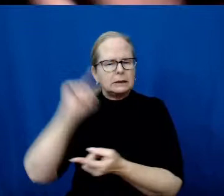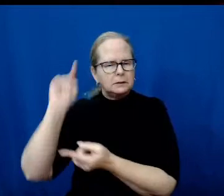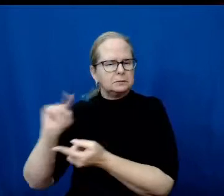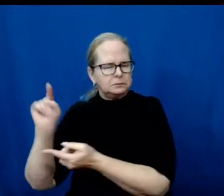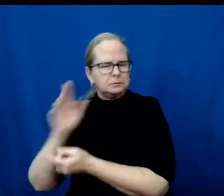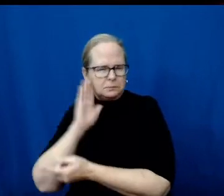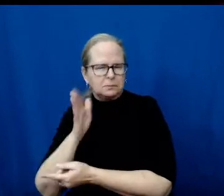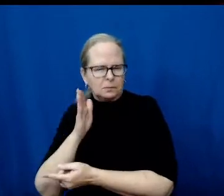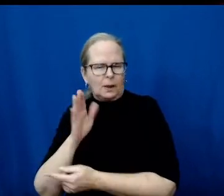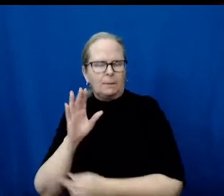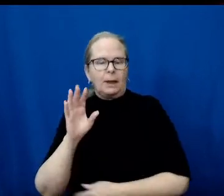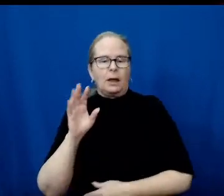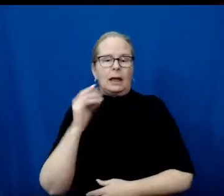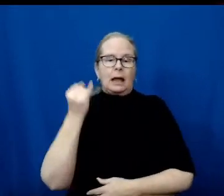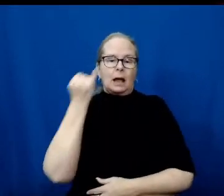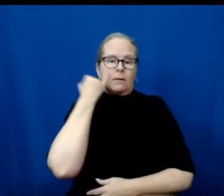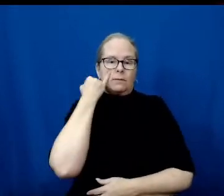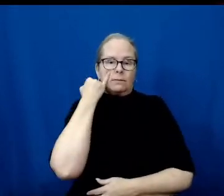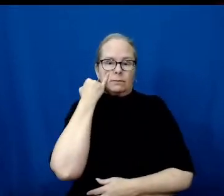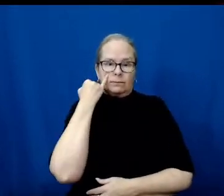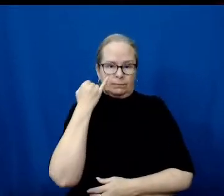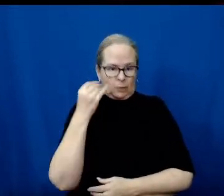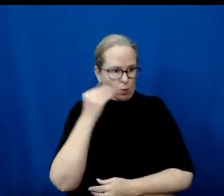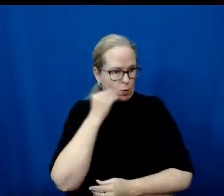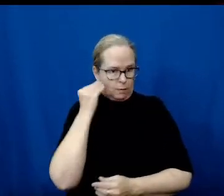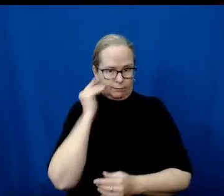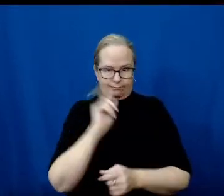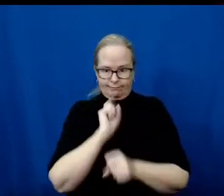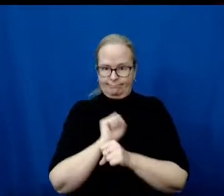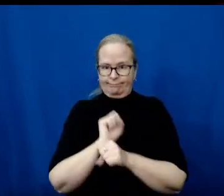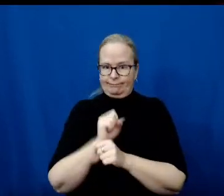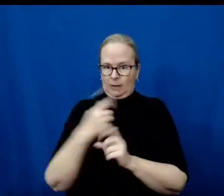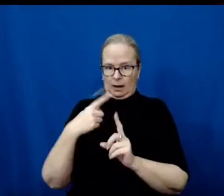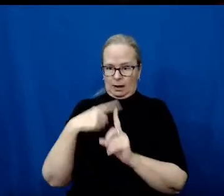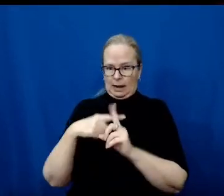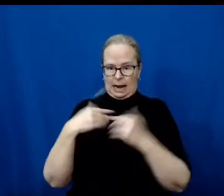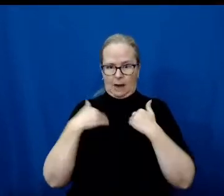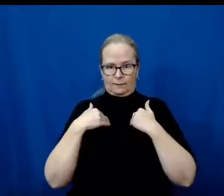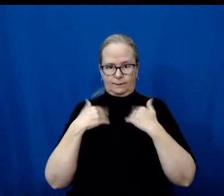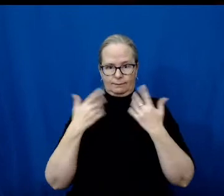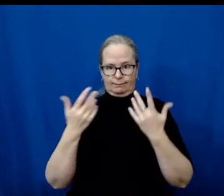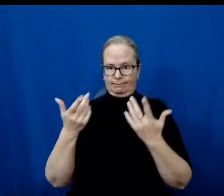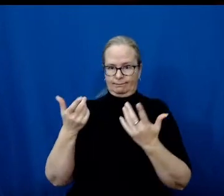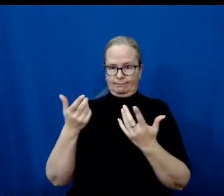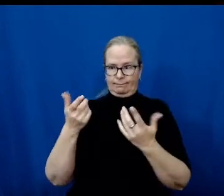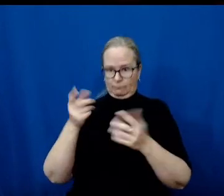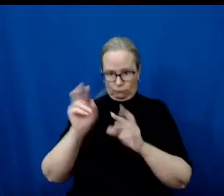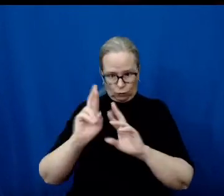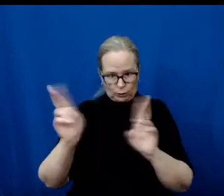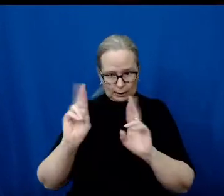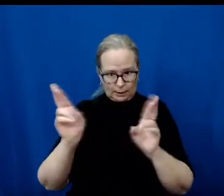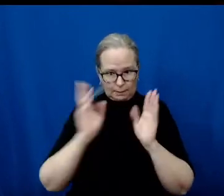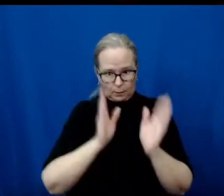not an additional stress to have to be, kind of gathering all this information. And so I think that that's kind of the takeaway for me.